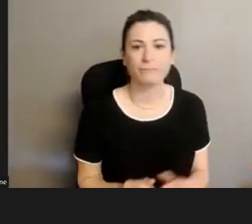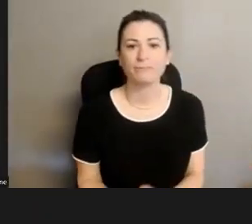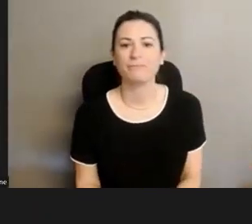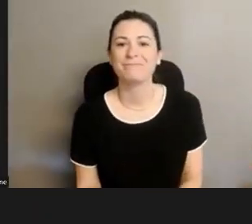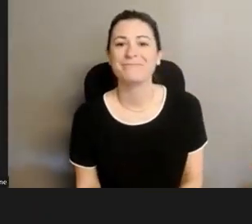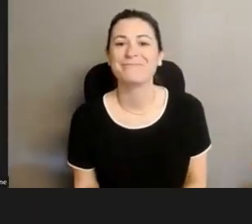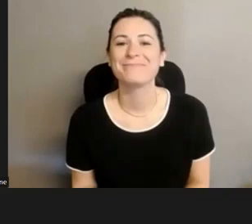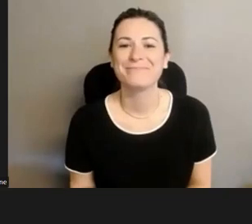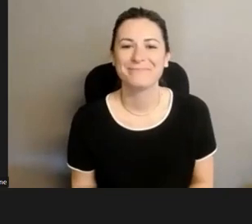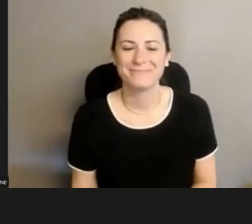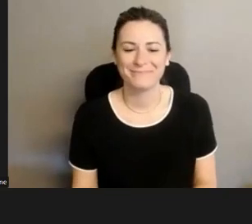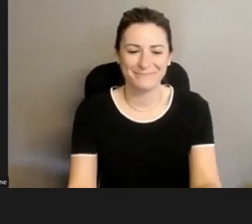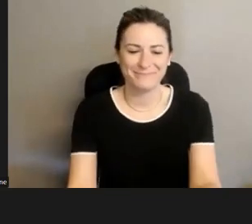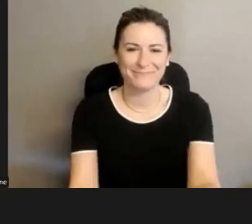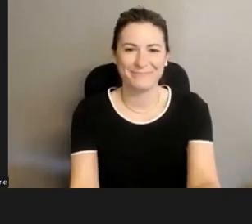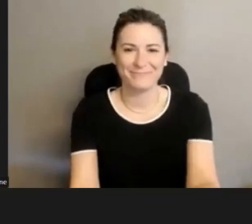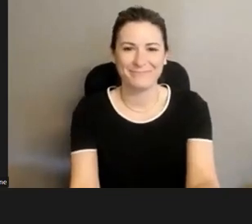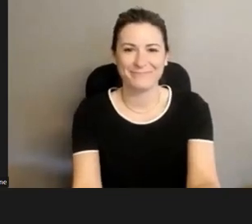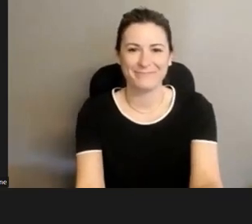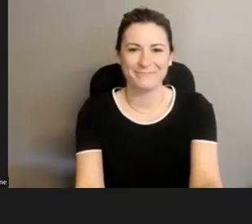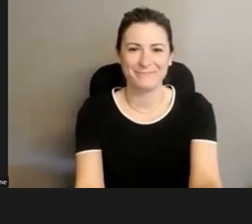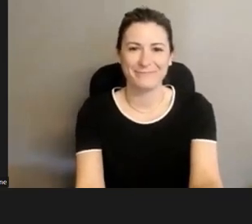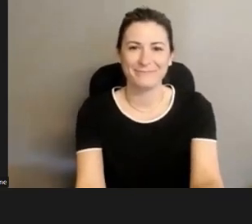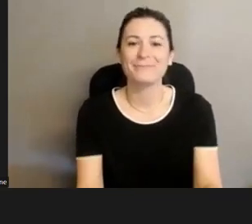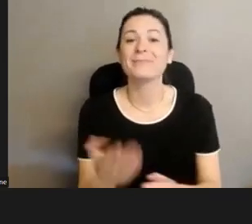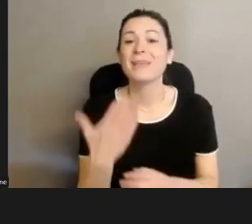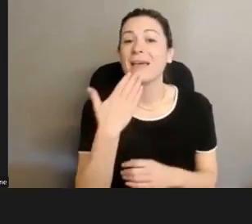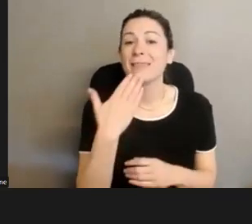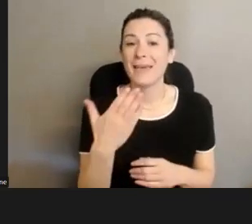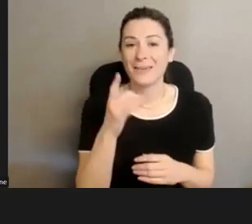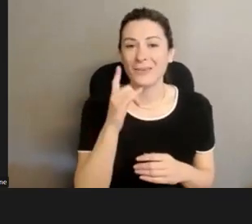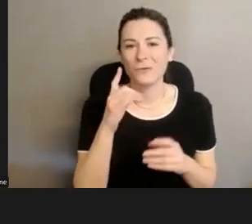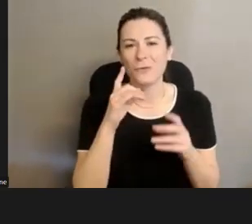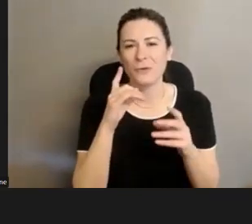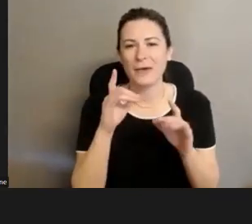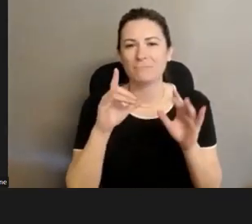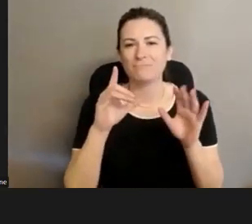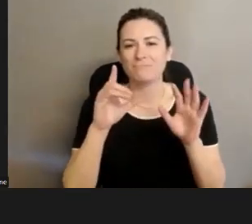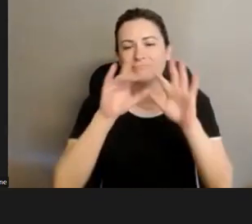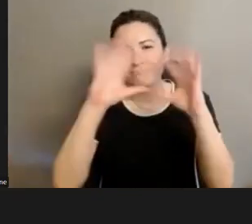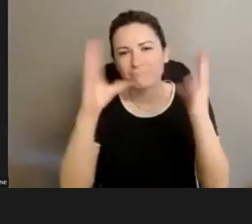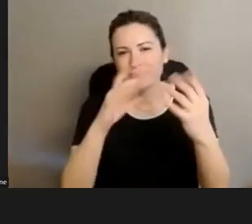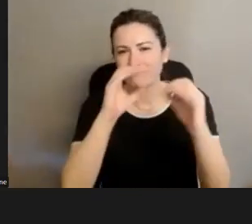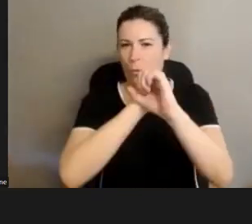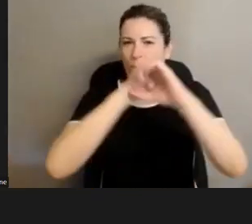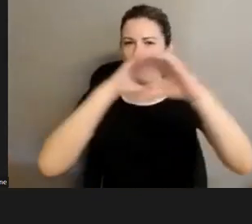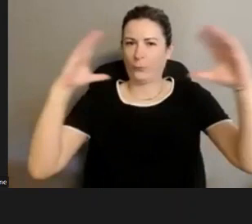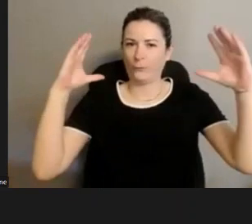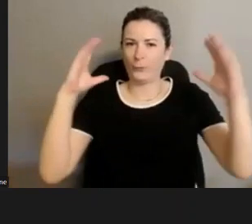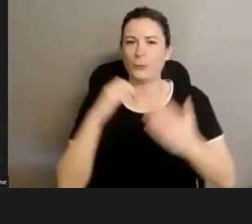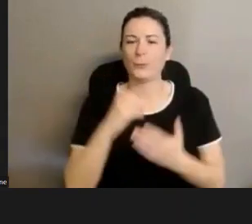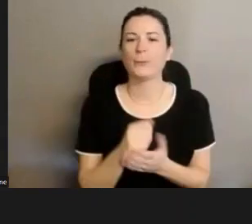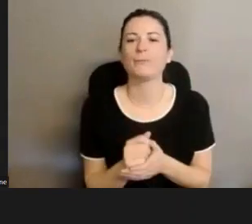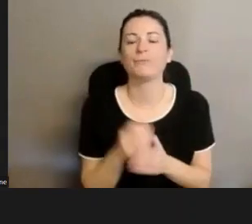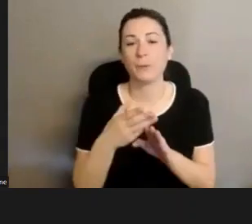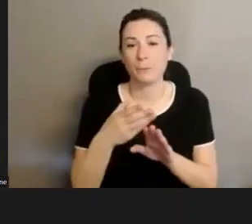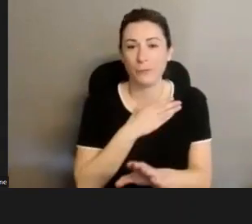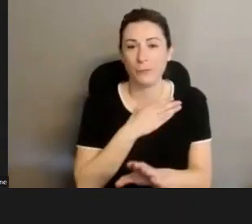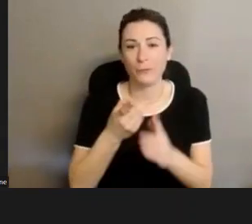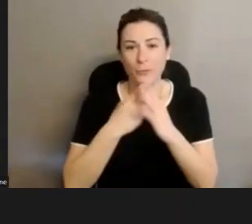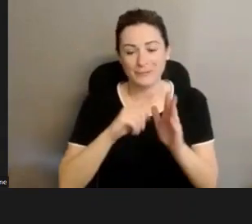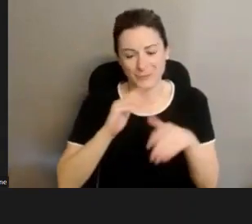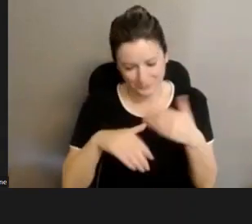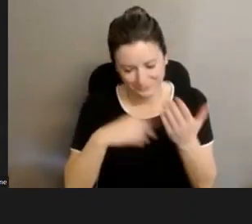Thank you, Bety, very much for that overview. As we prepare to chat, it really helps me to focus the things